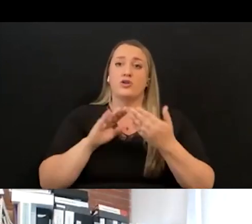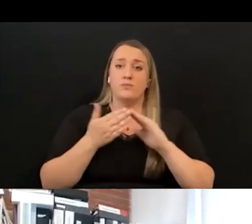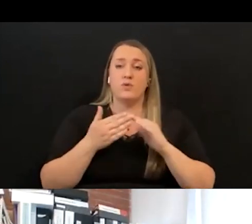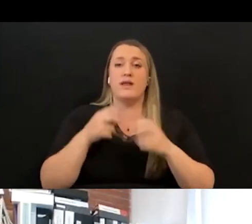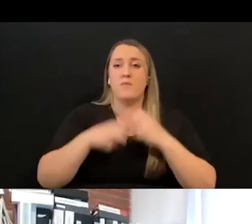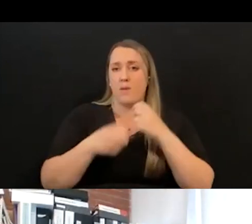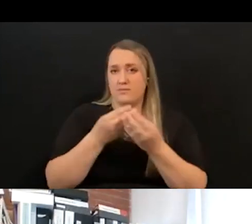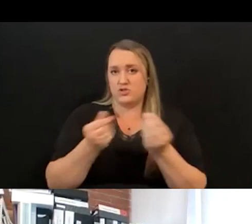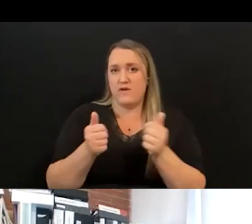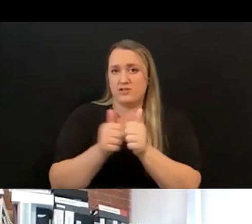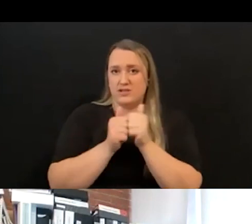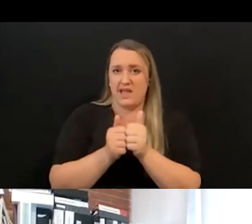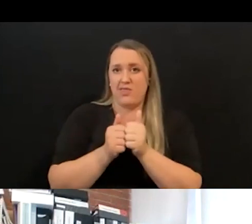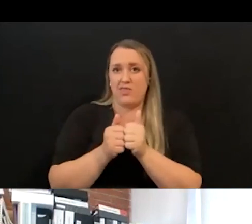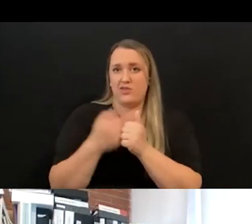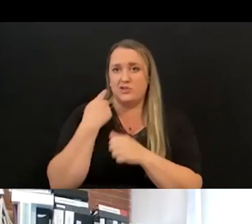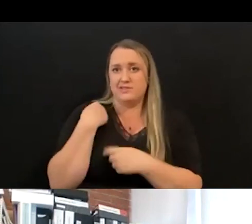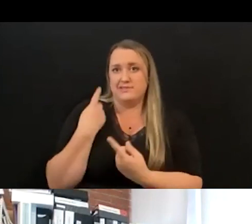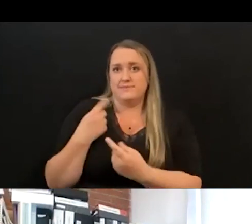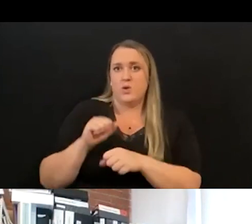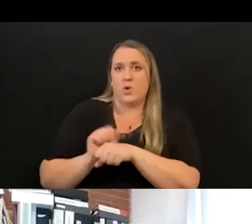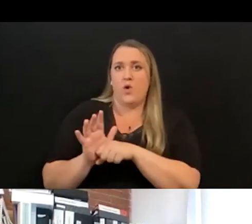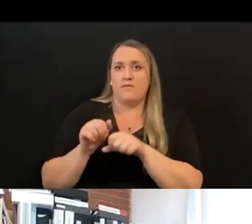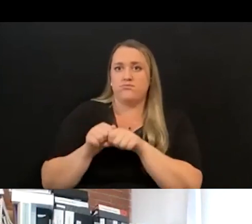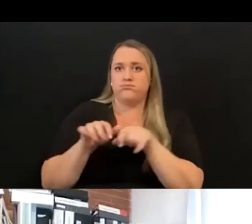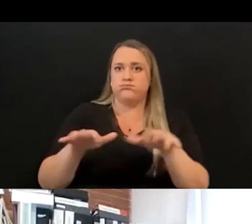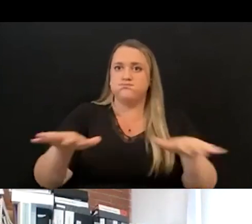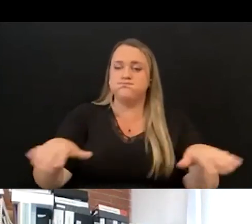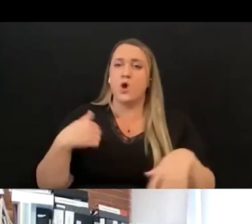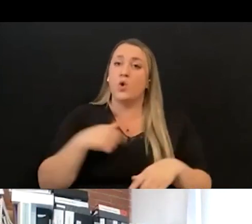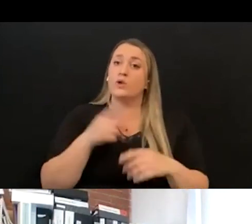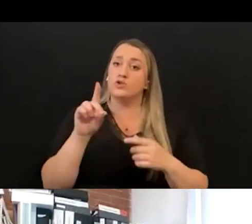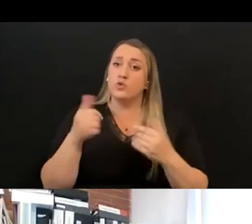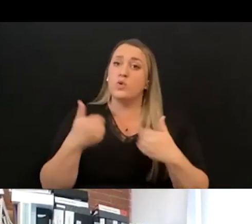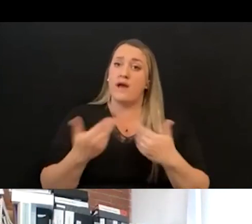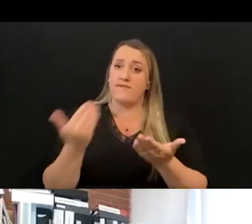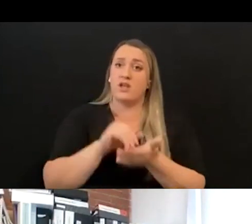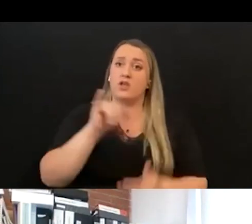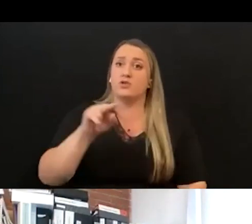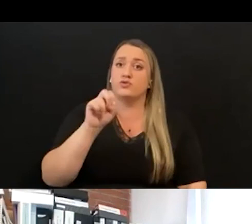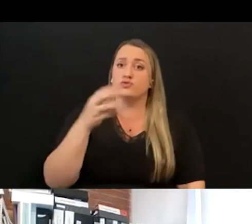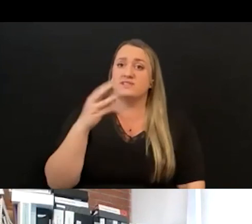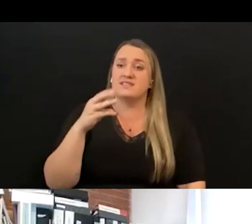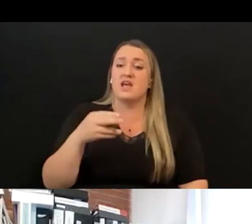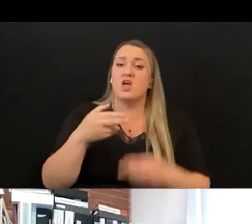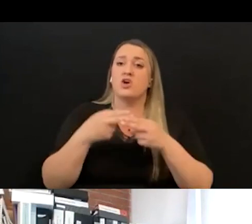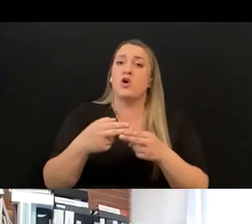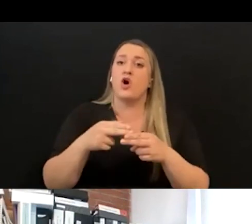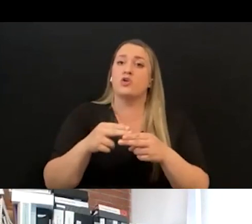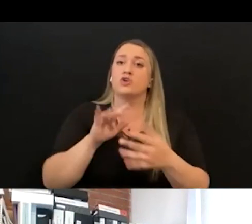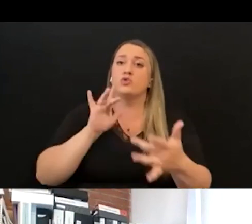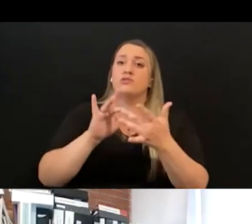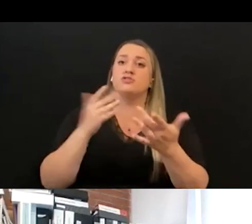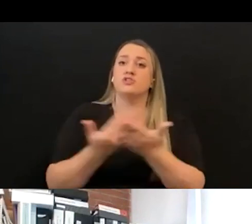together in the wake of COVID. We do have another one of these coming up June 16th. It's called Reaching New and